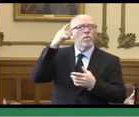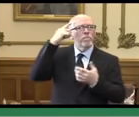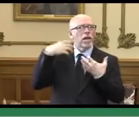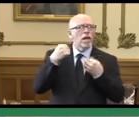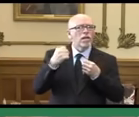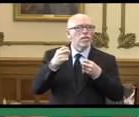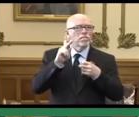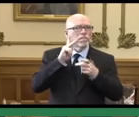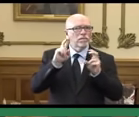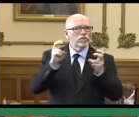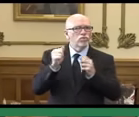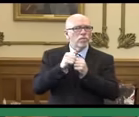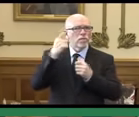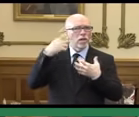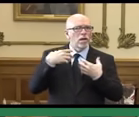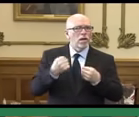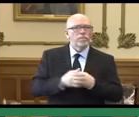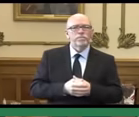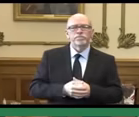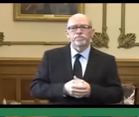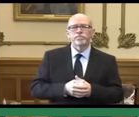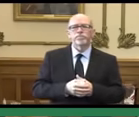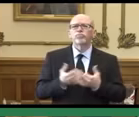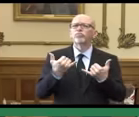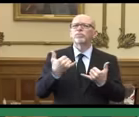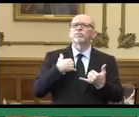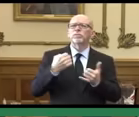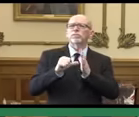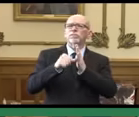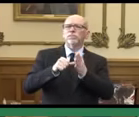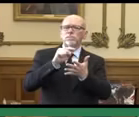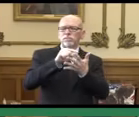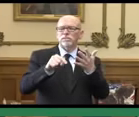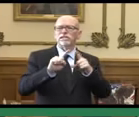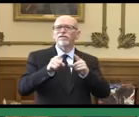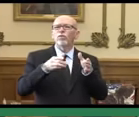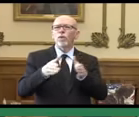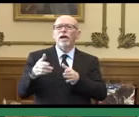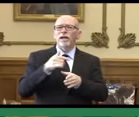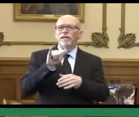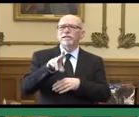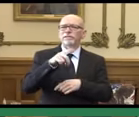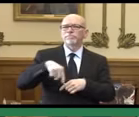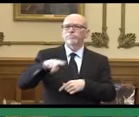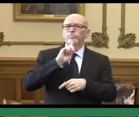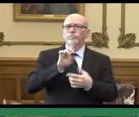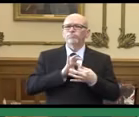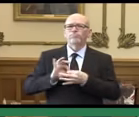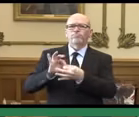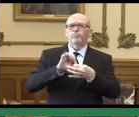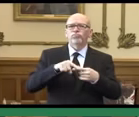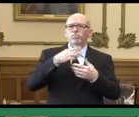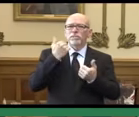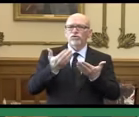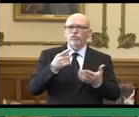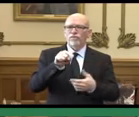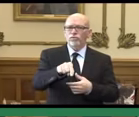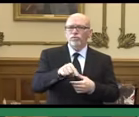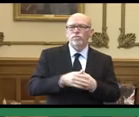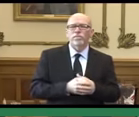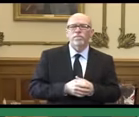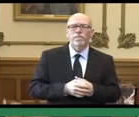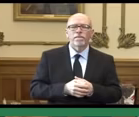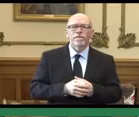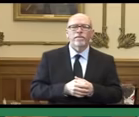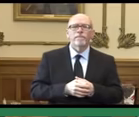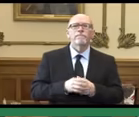conditions. Today, I'd like to highlight just a few of the ways that Indiana has come together to better serve you. I must say that we